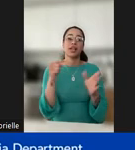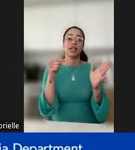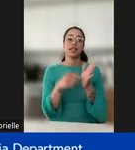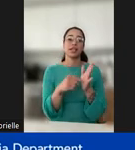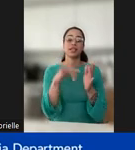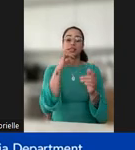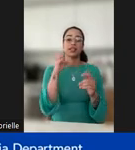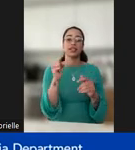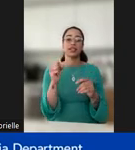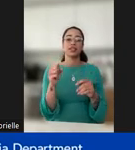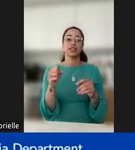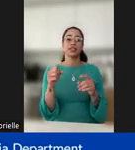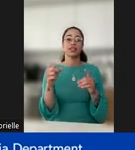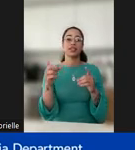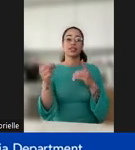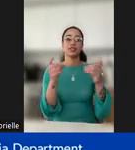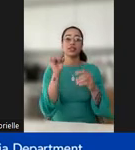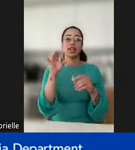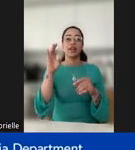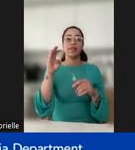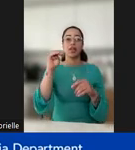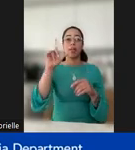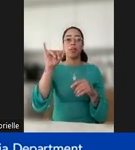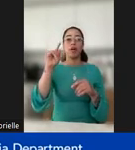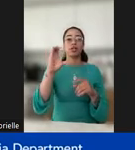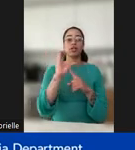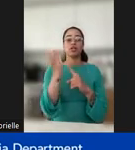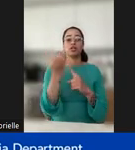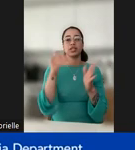the director at the Hmong Cultural Center here in Butte County. And next slide, please.